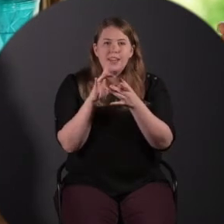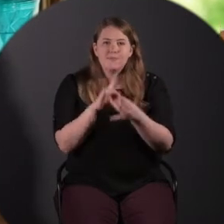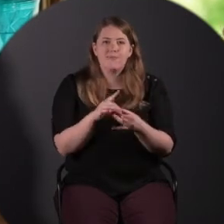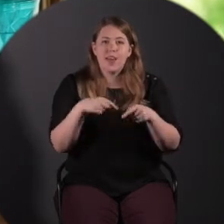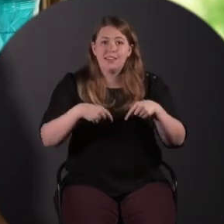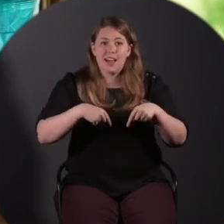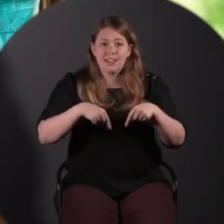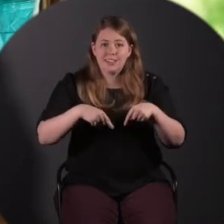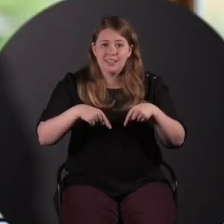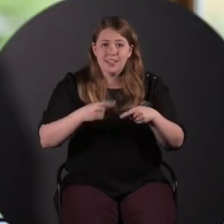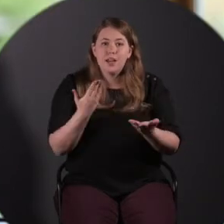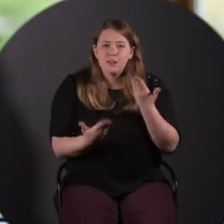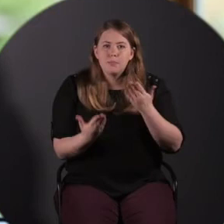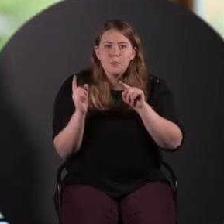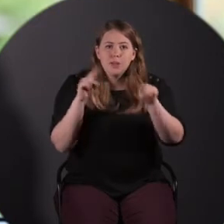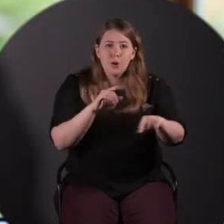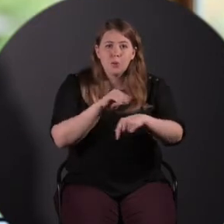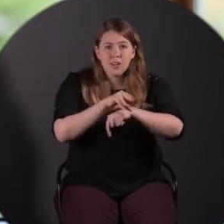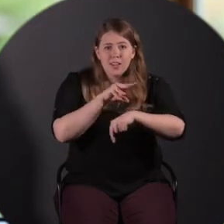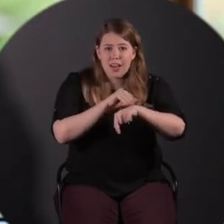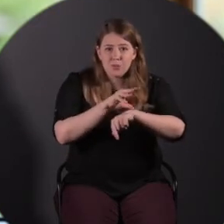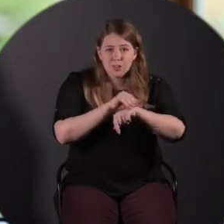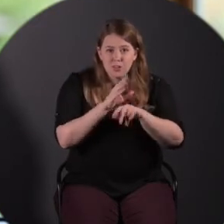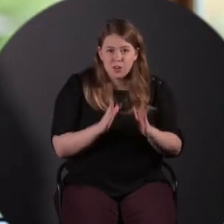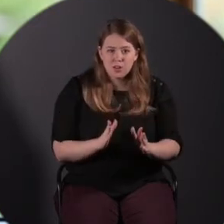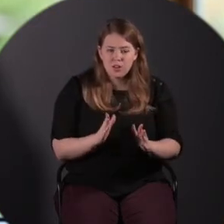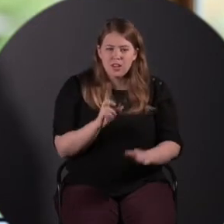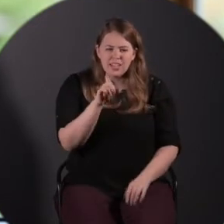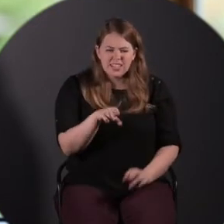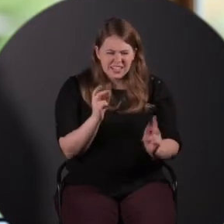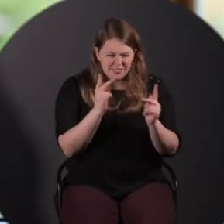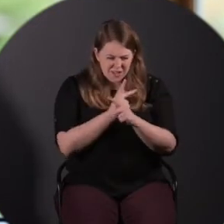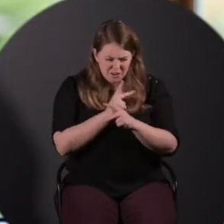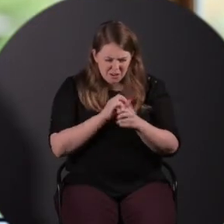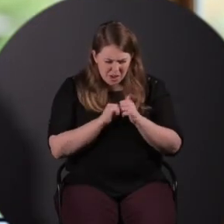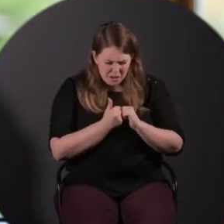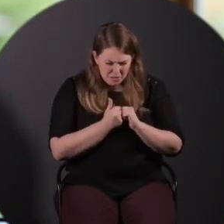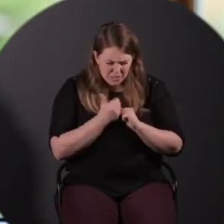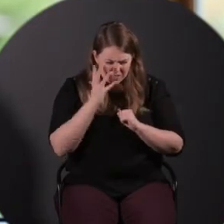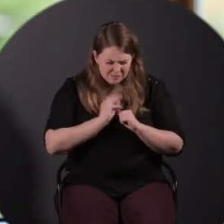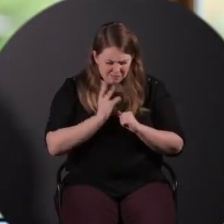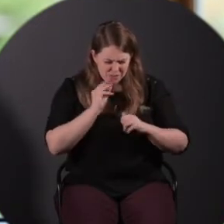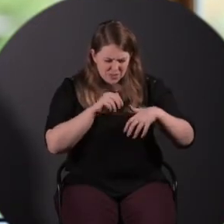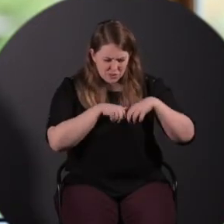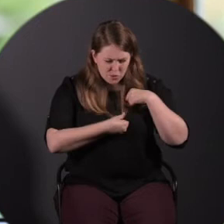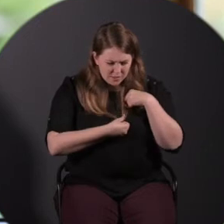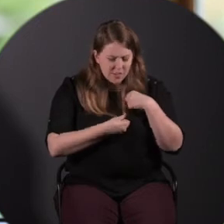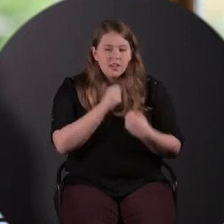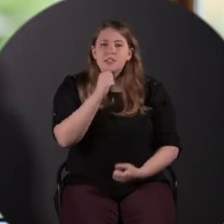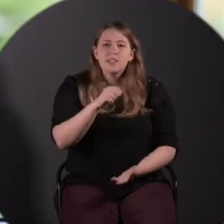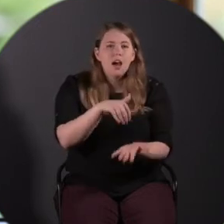speak to a counselor. I've done that in the past when I had to figure out how to walk through grief, and it can be healthy. It's not a